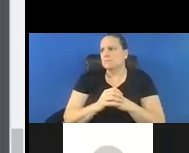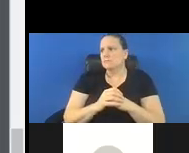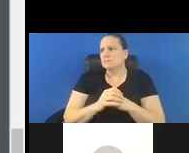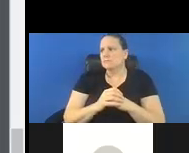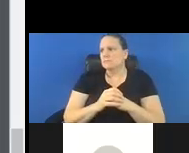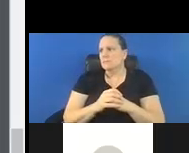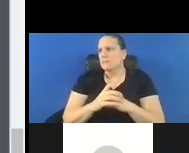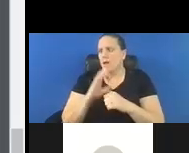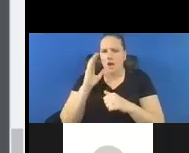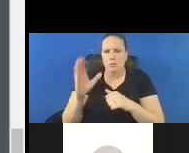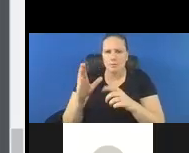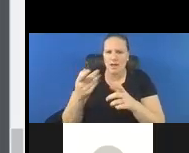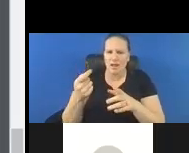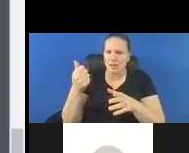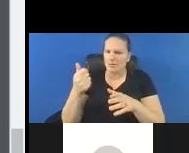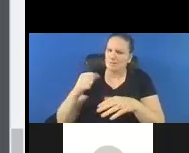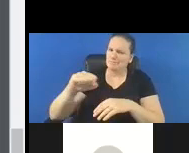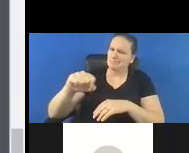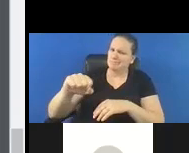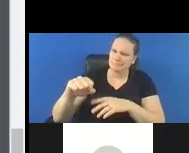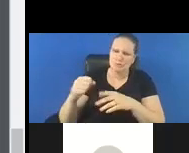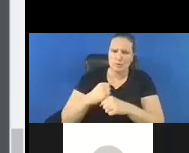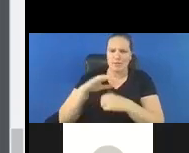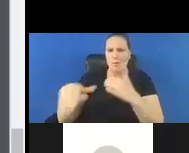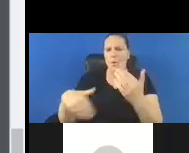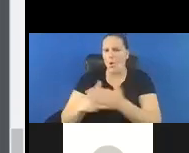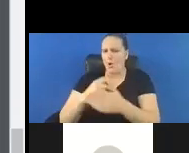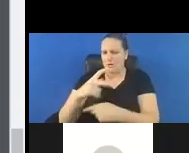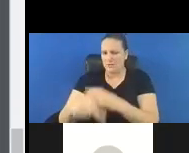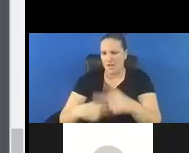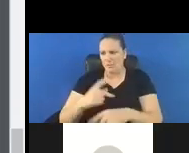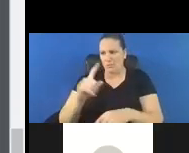I would be a little leery of making them all type 1